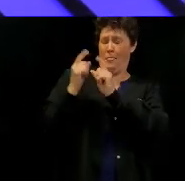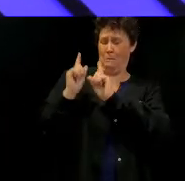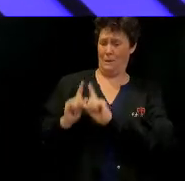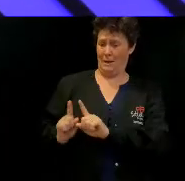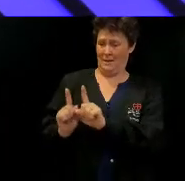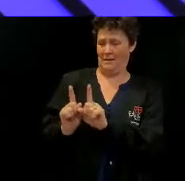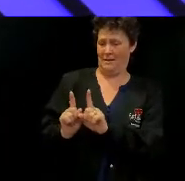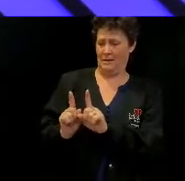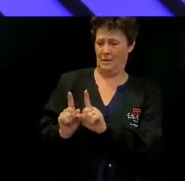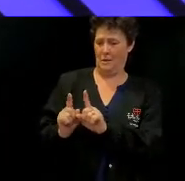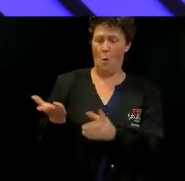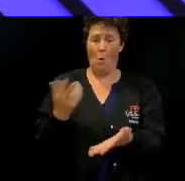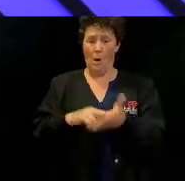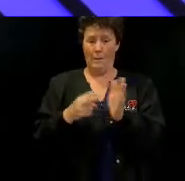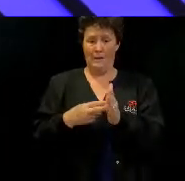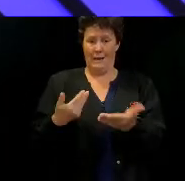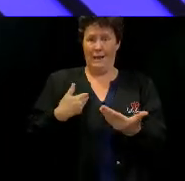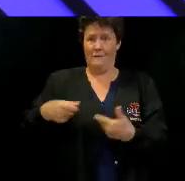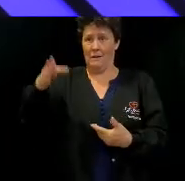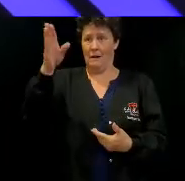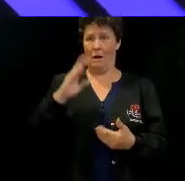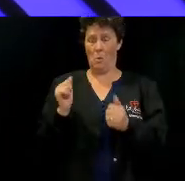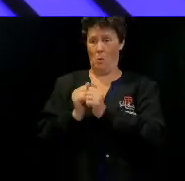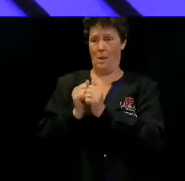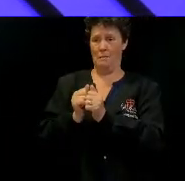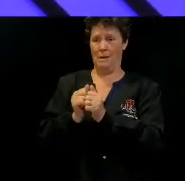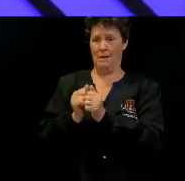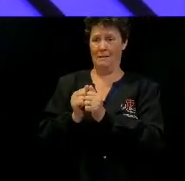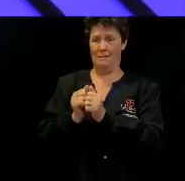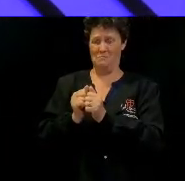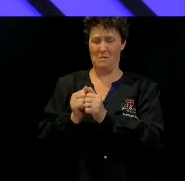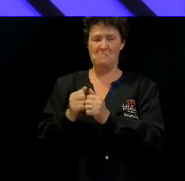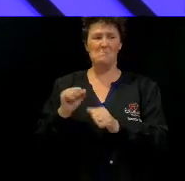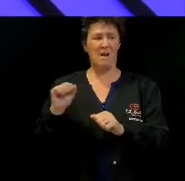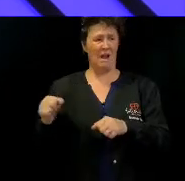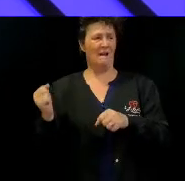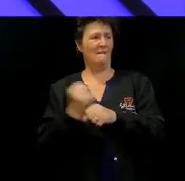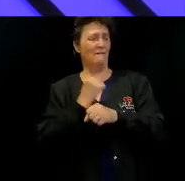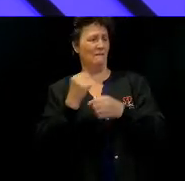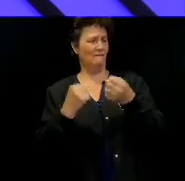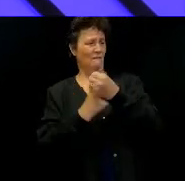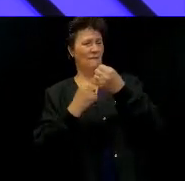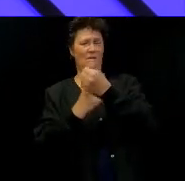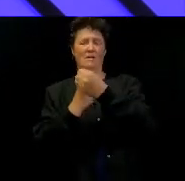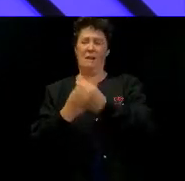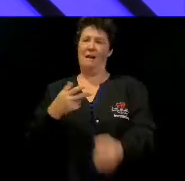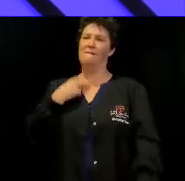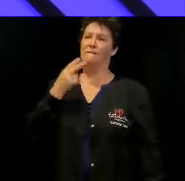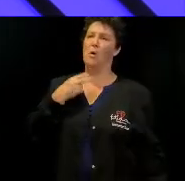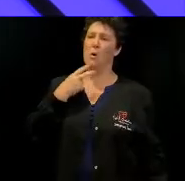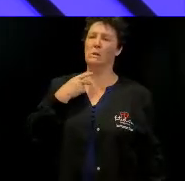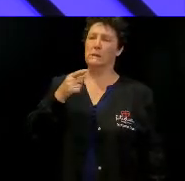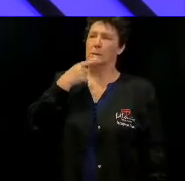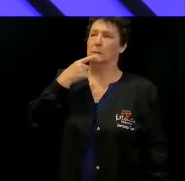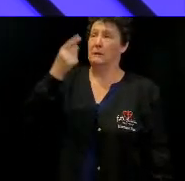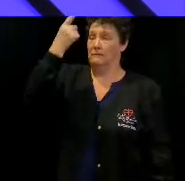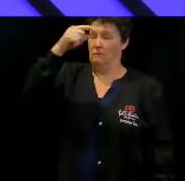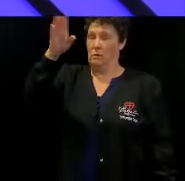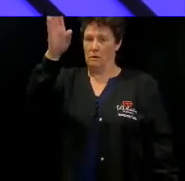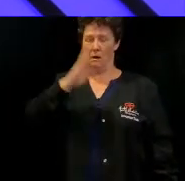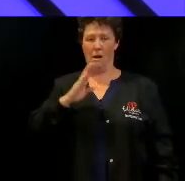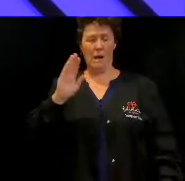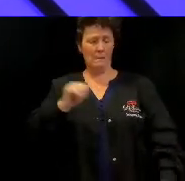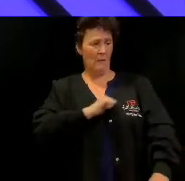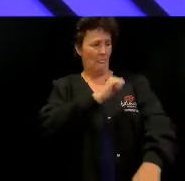You know what it means when I got God on my side? That means, you know, I got some weaponry on my side. That means I got a voice and I can speak for God. I got authority and I've